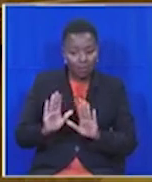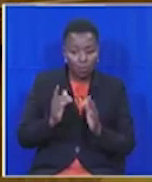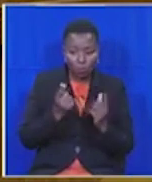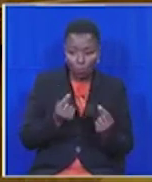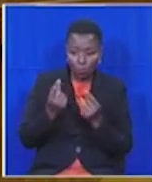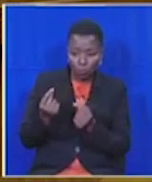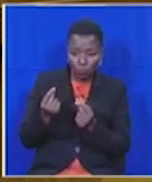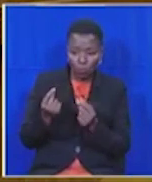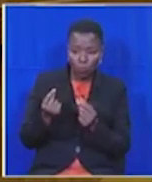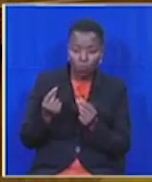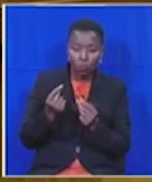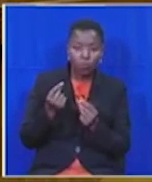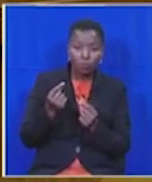do.